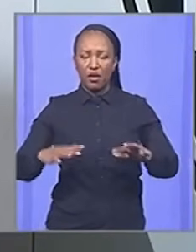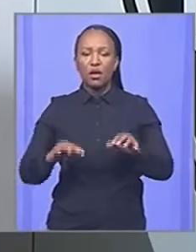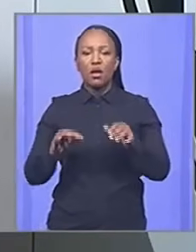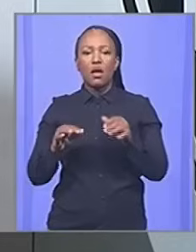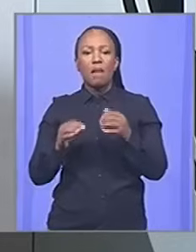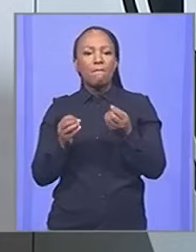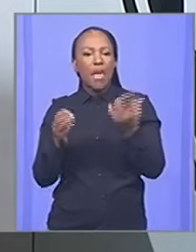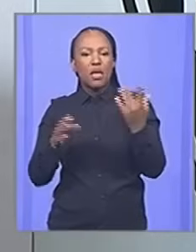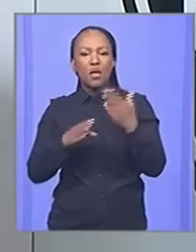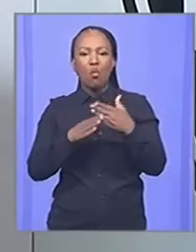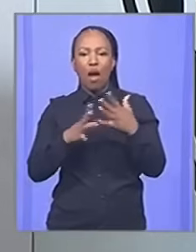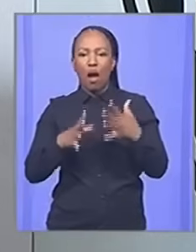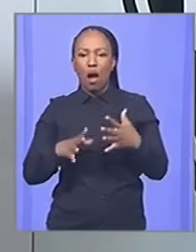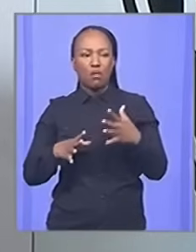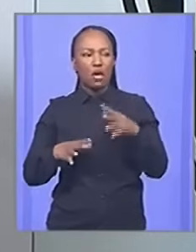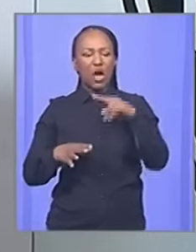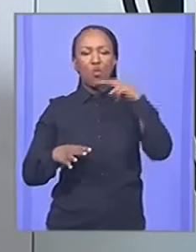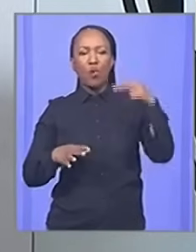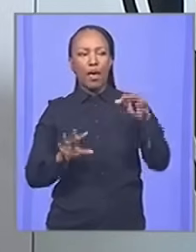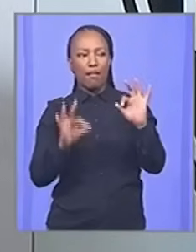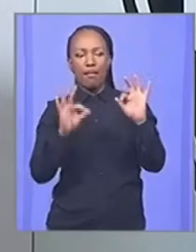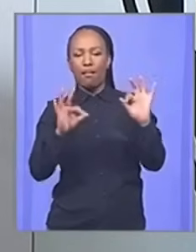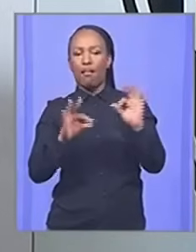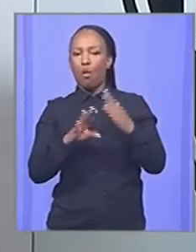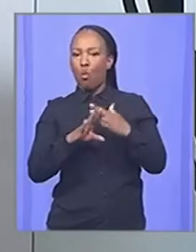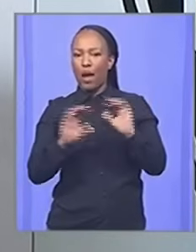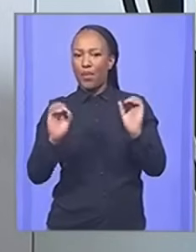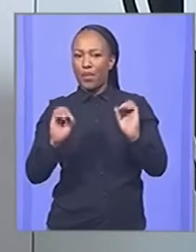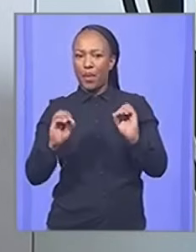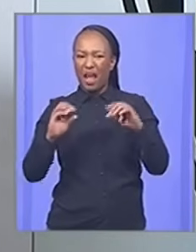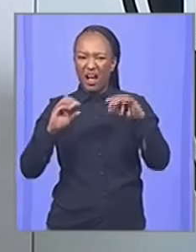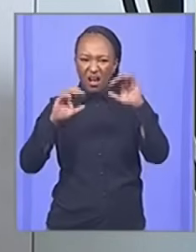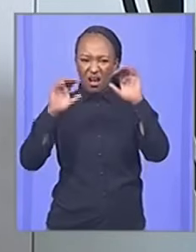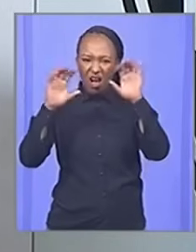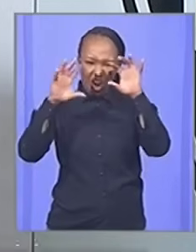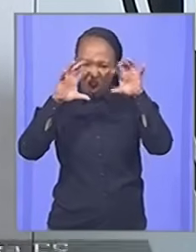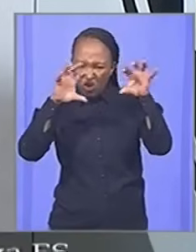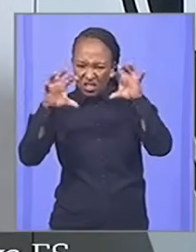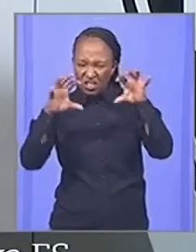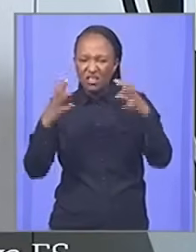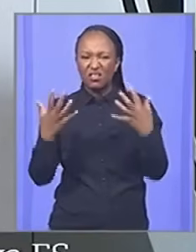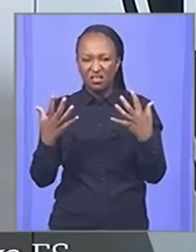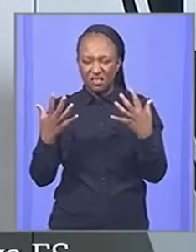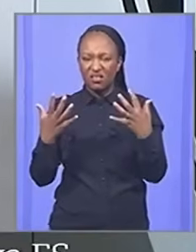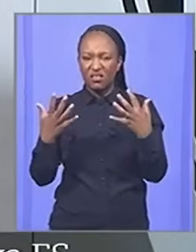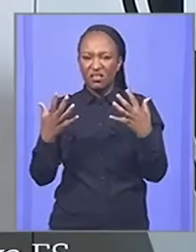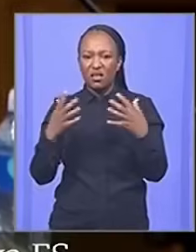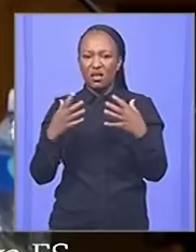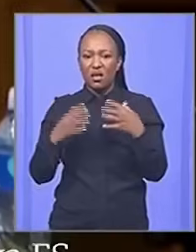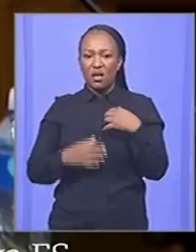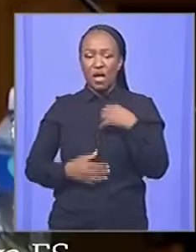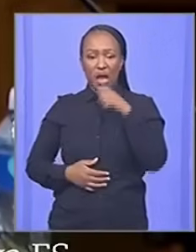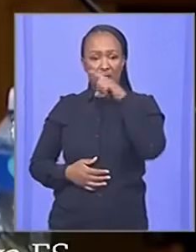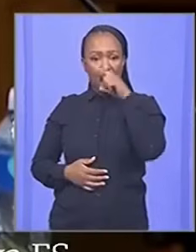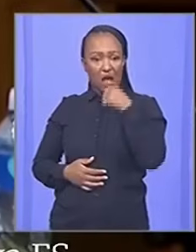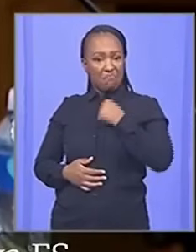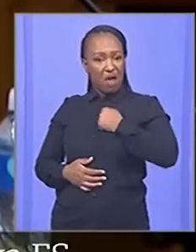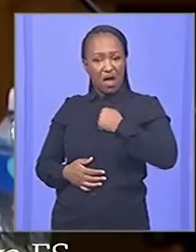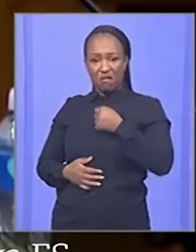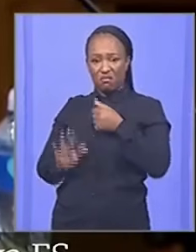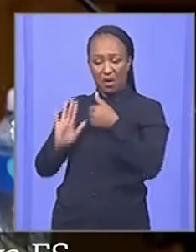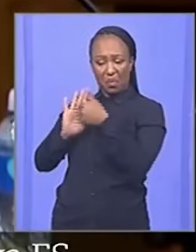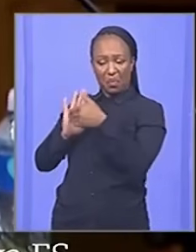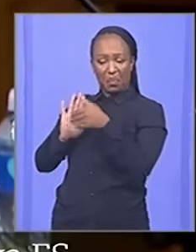found and those ghost workers were there long before I arrived and my name is none among those. Ha ho so hlake